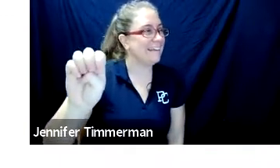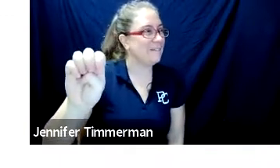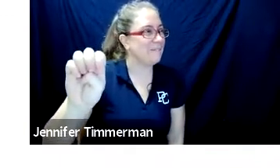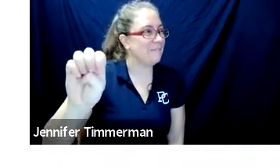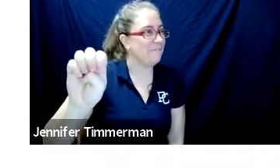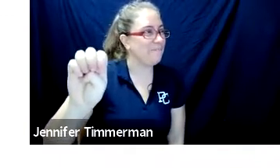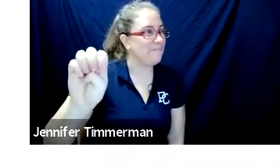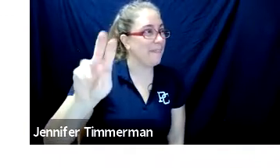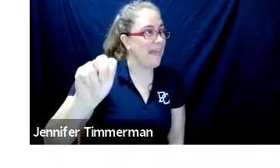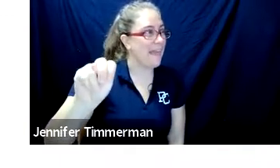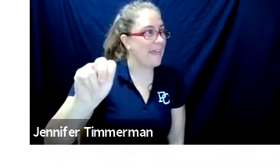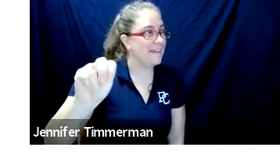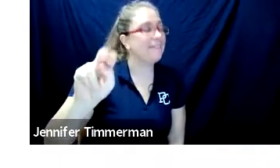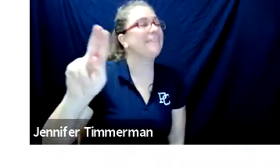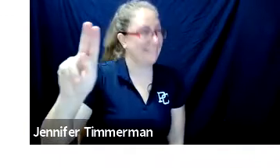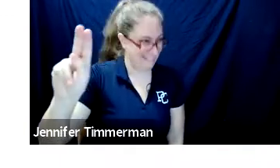E,